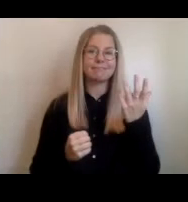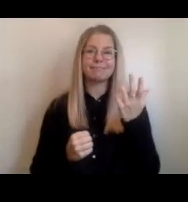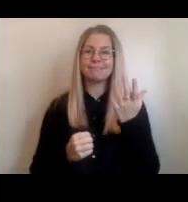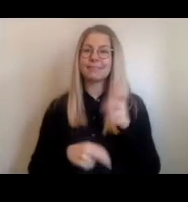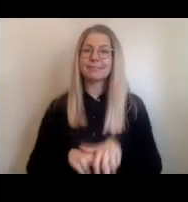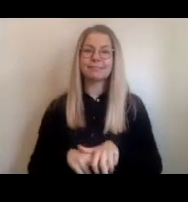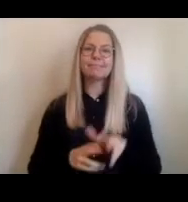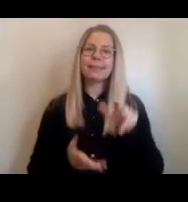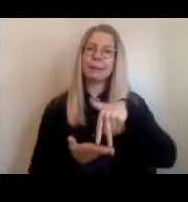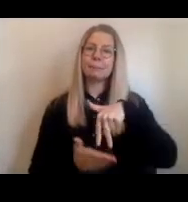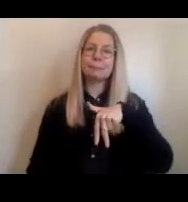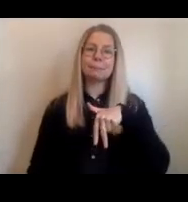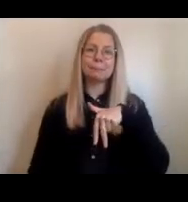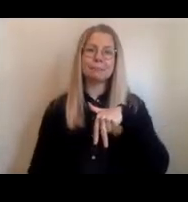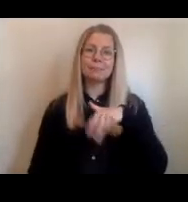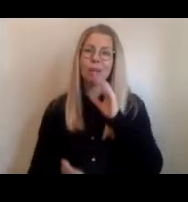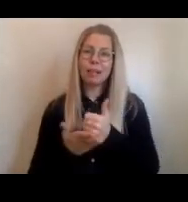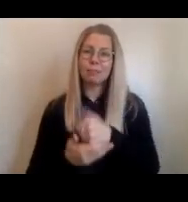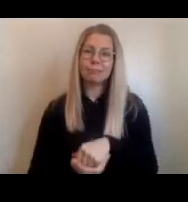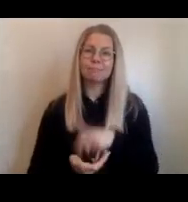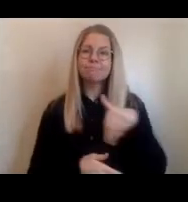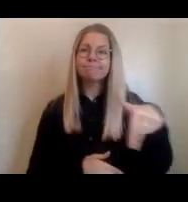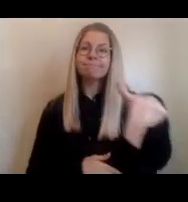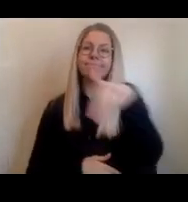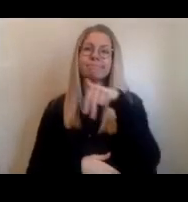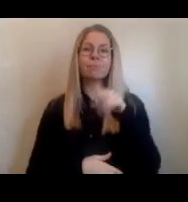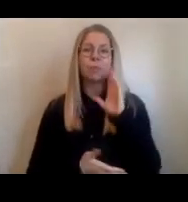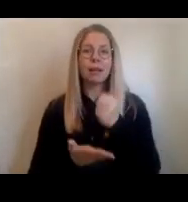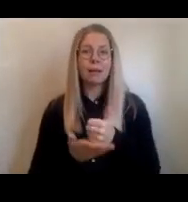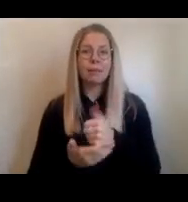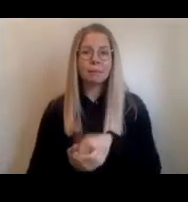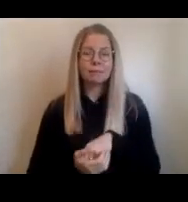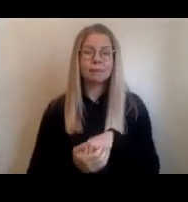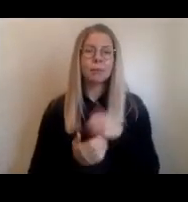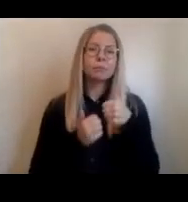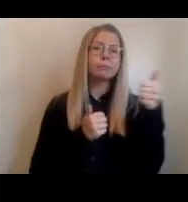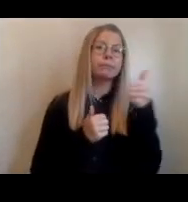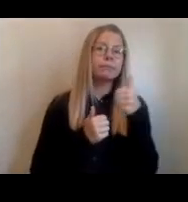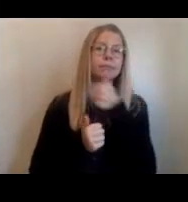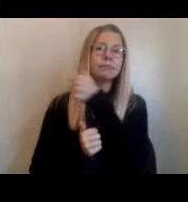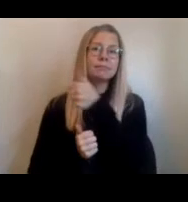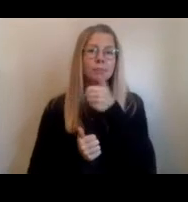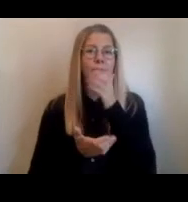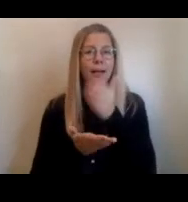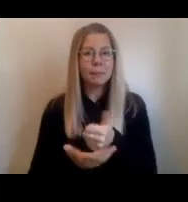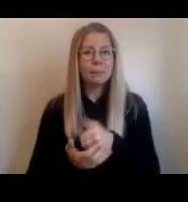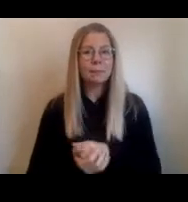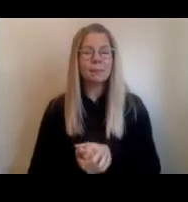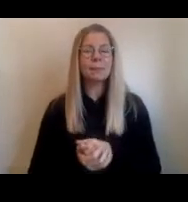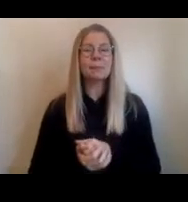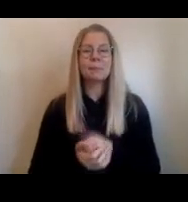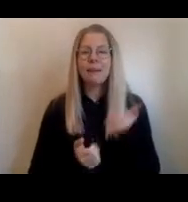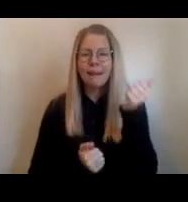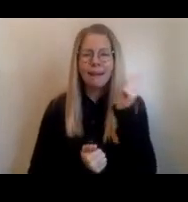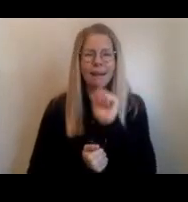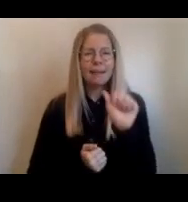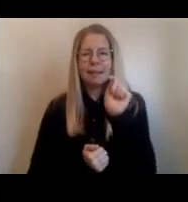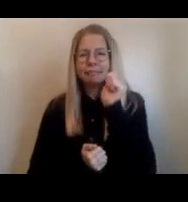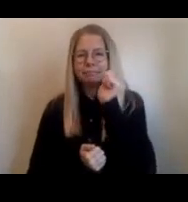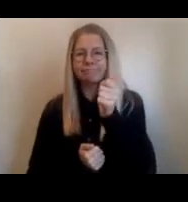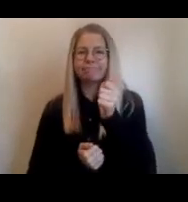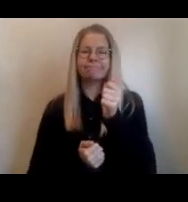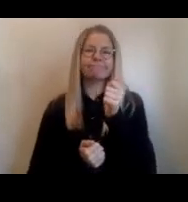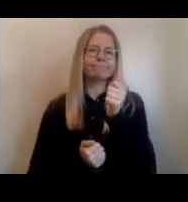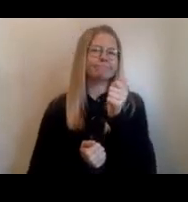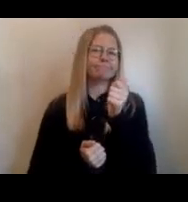o'clock news, commercials, anything is better than nothing, which is wonderful, right? Even those little tiny things you can